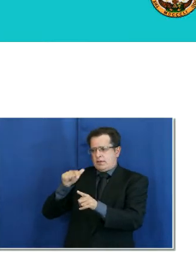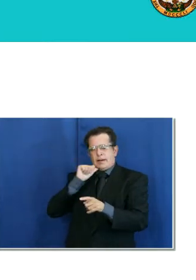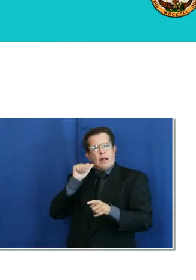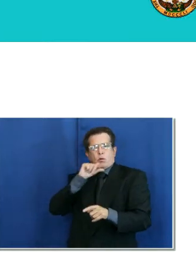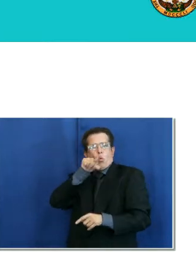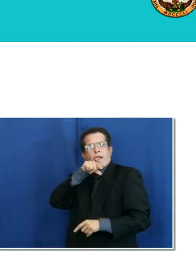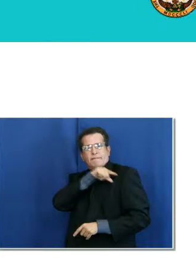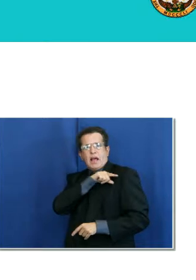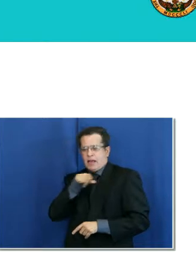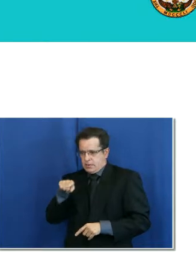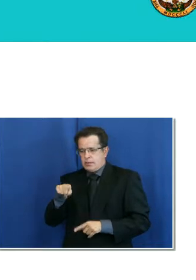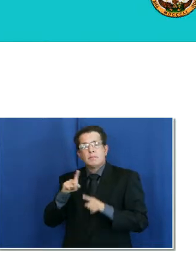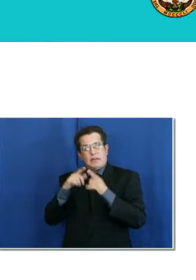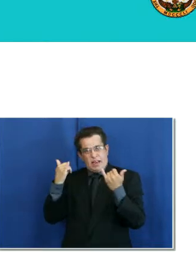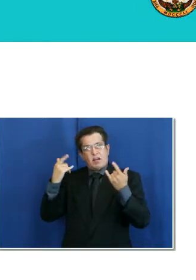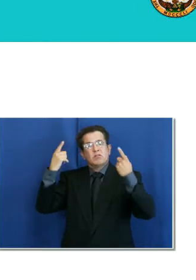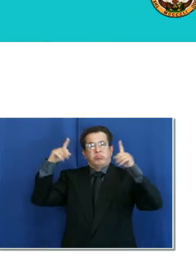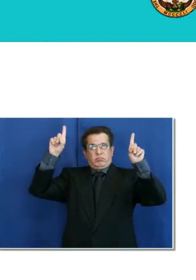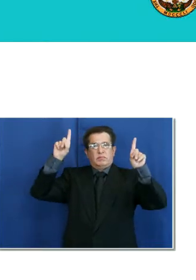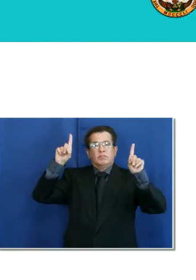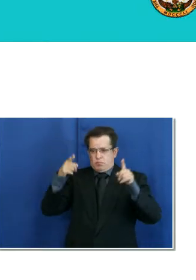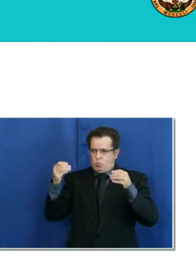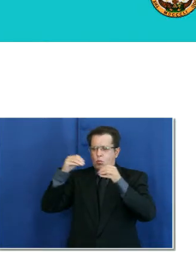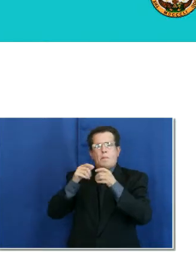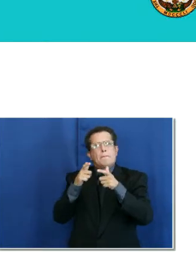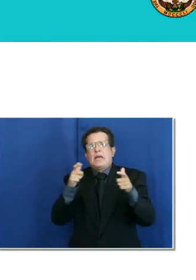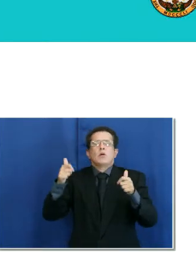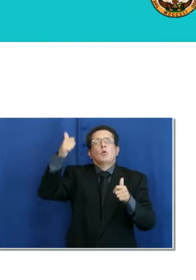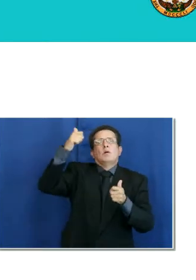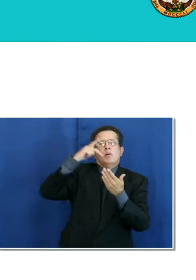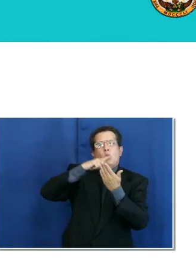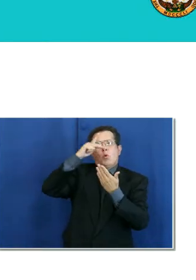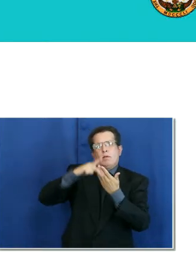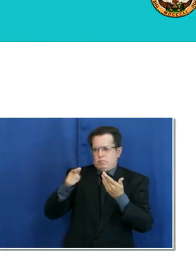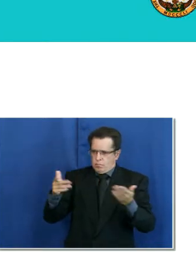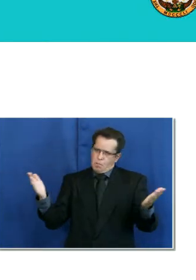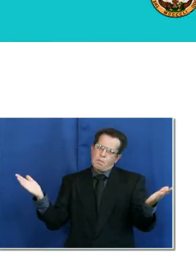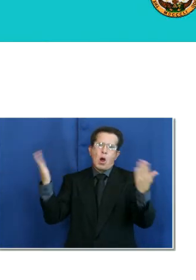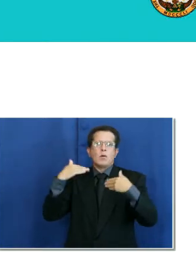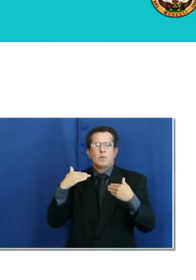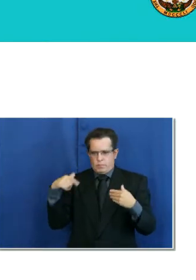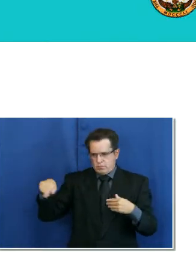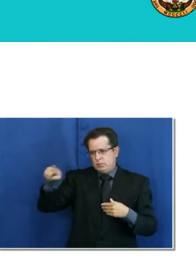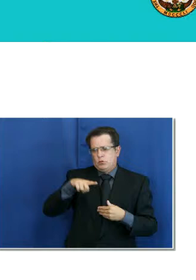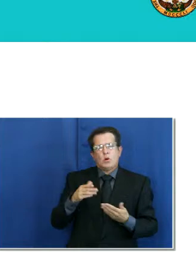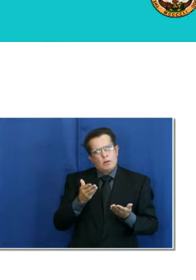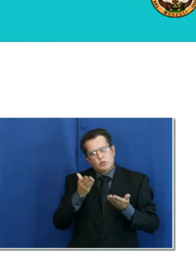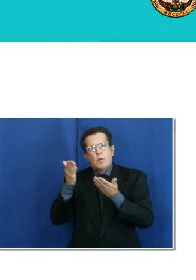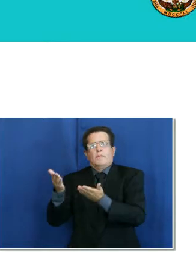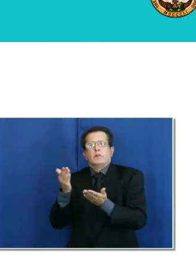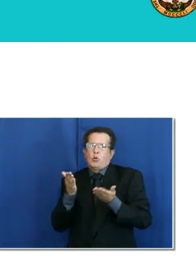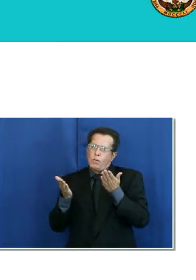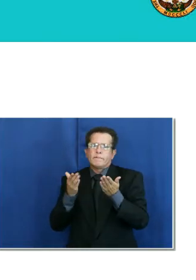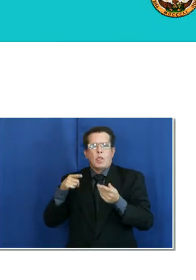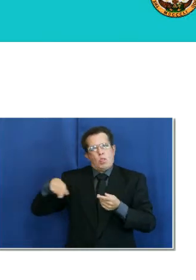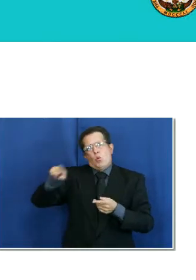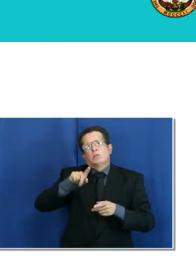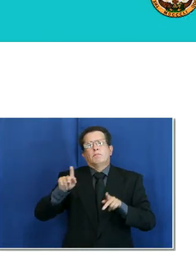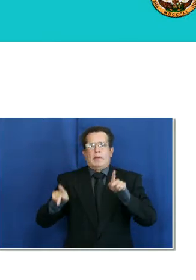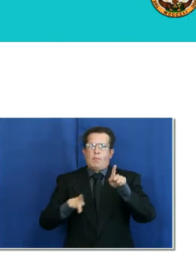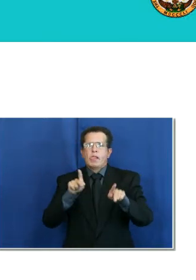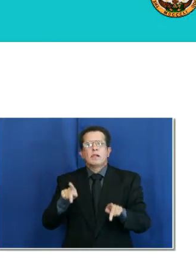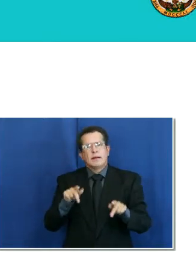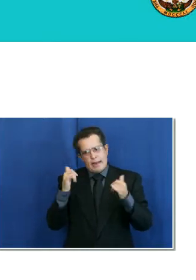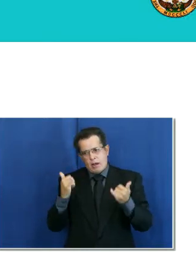Delivered, and we are happy that we are able to expand the program and their reach to serve these people in this way.